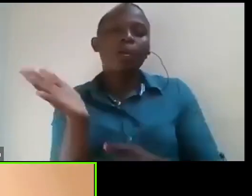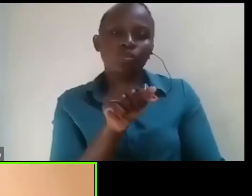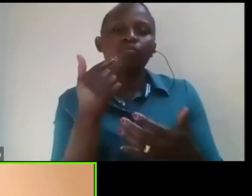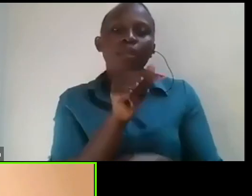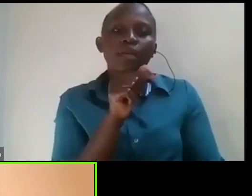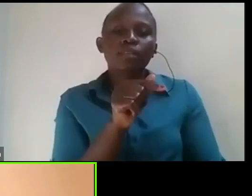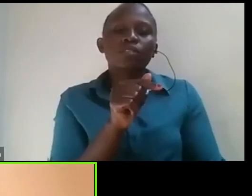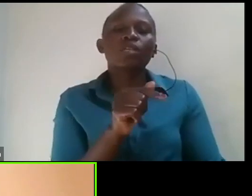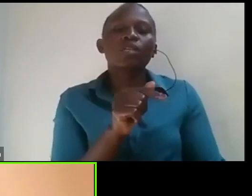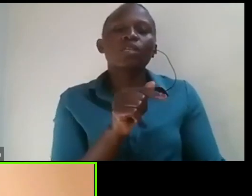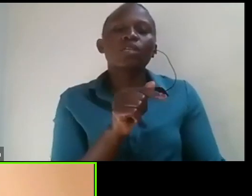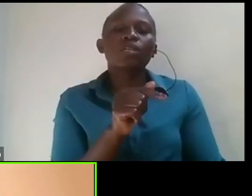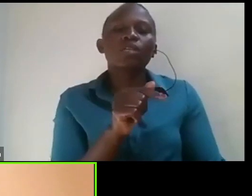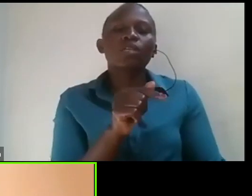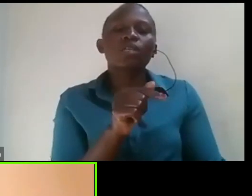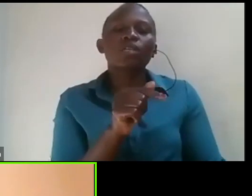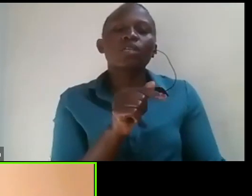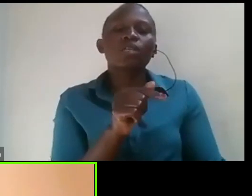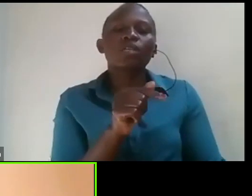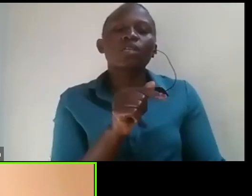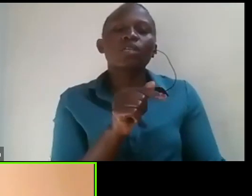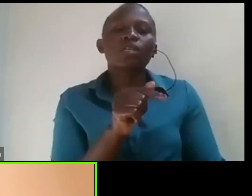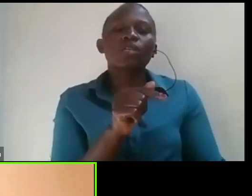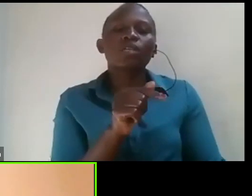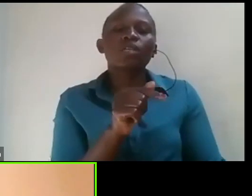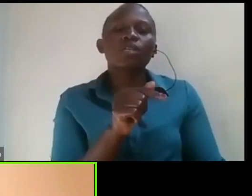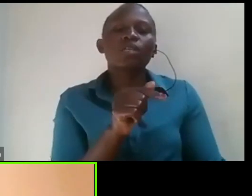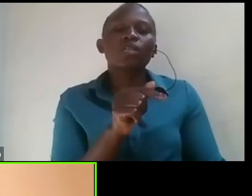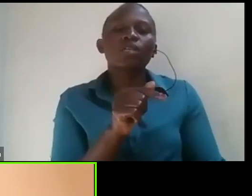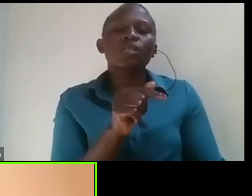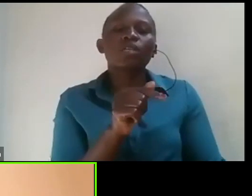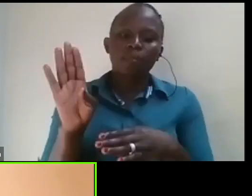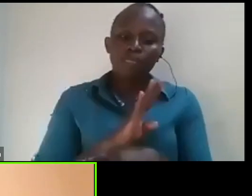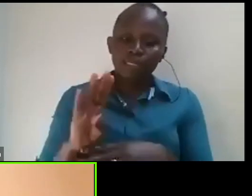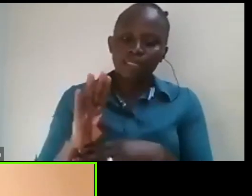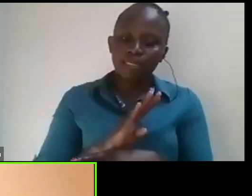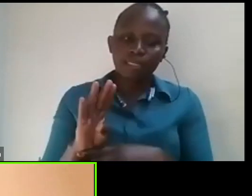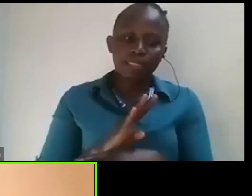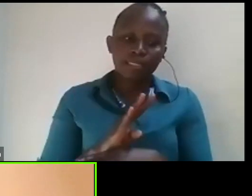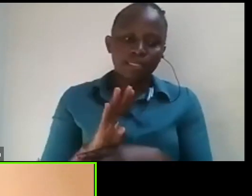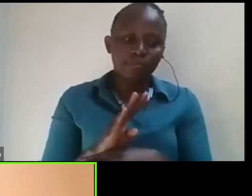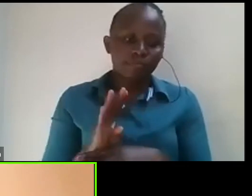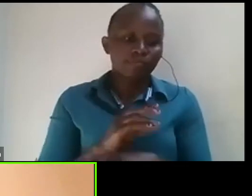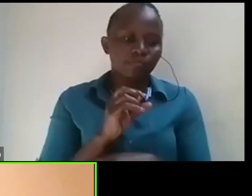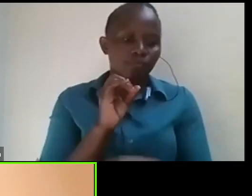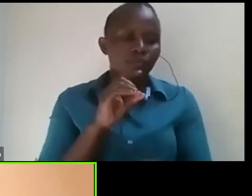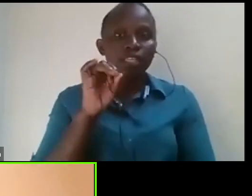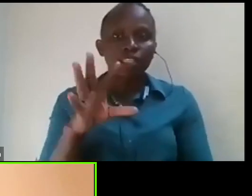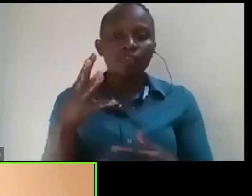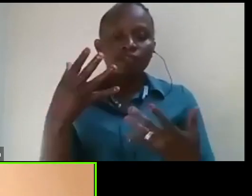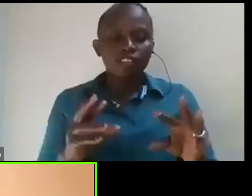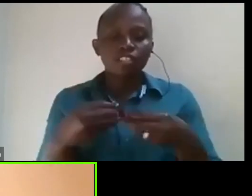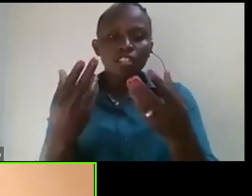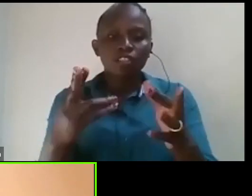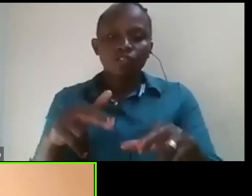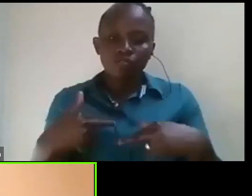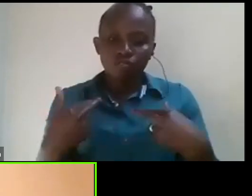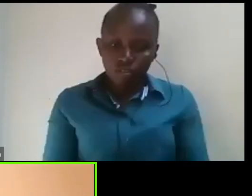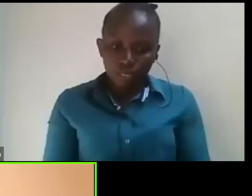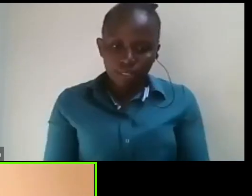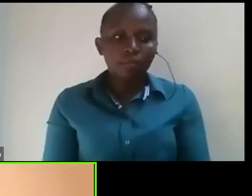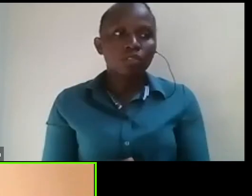does make a lot of business sense to really, once I have subcontracted you to develop for me a website,